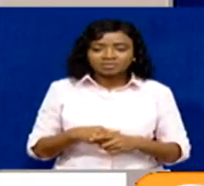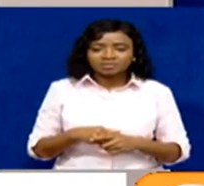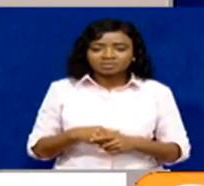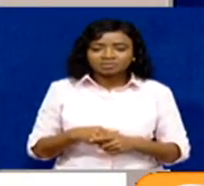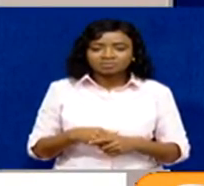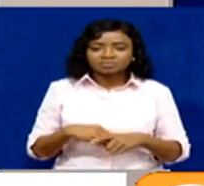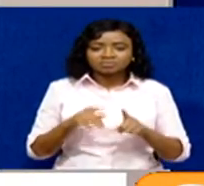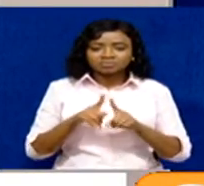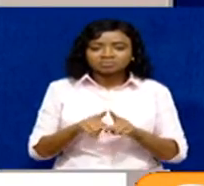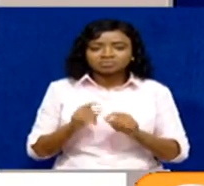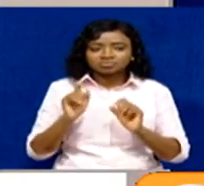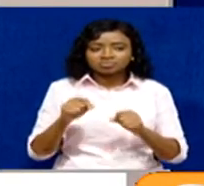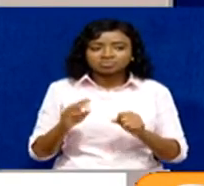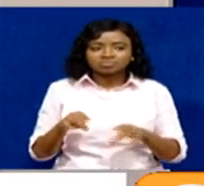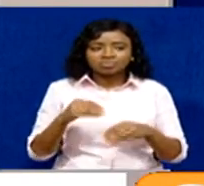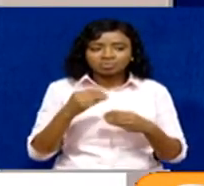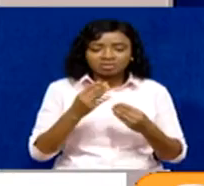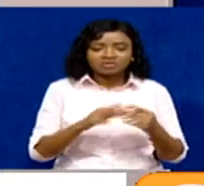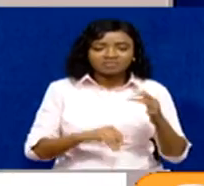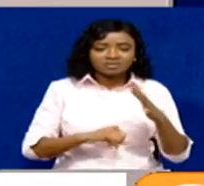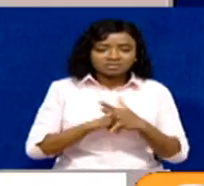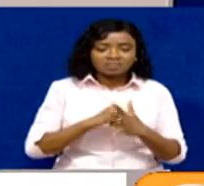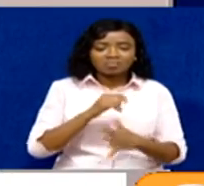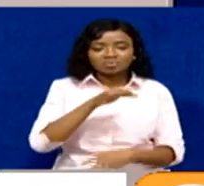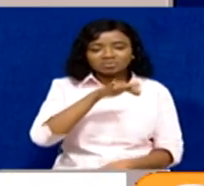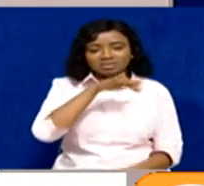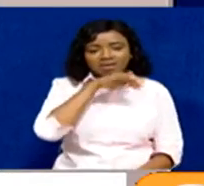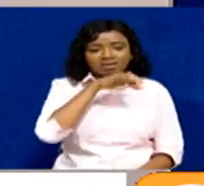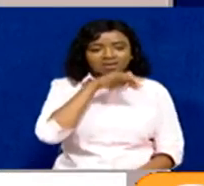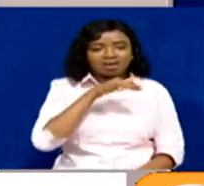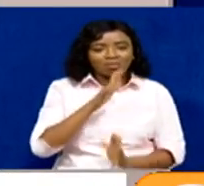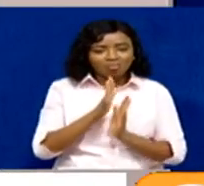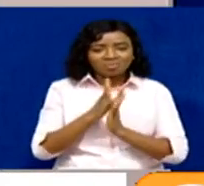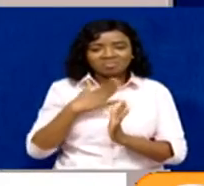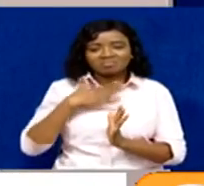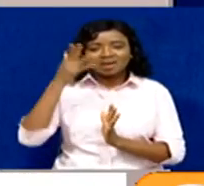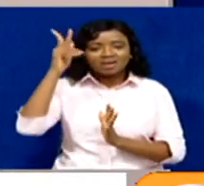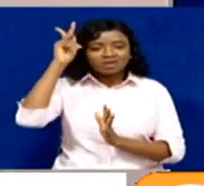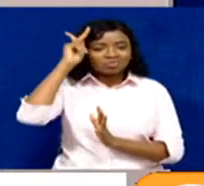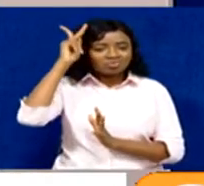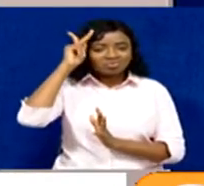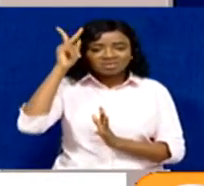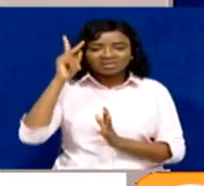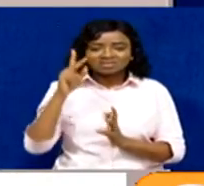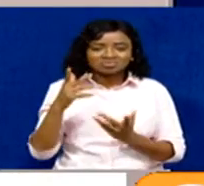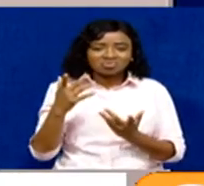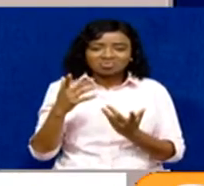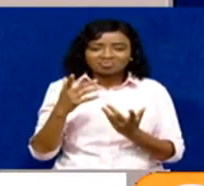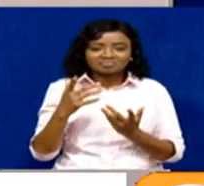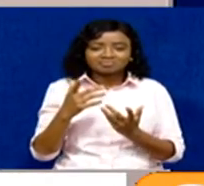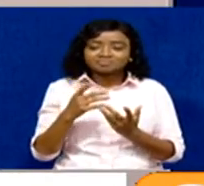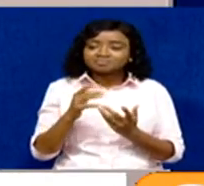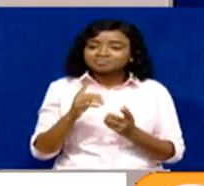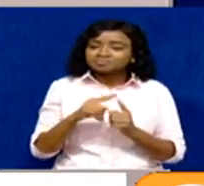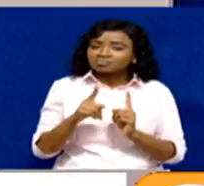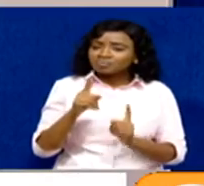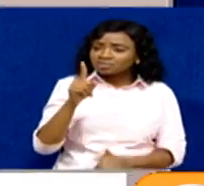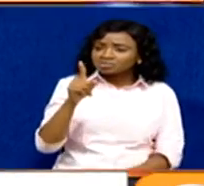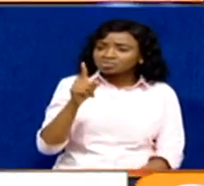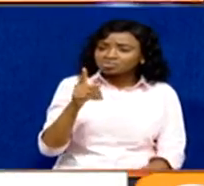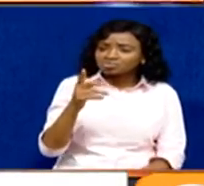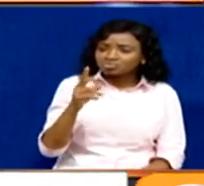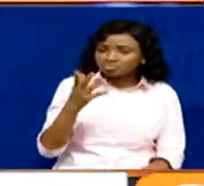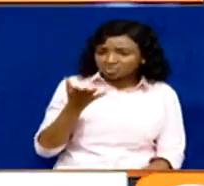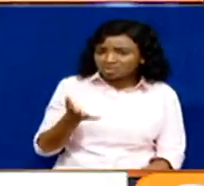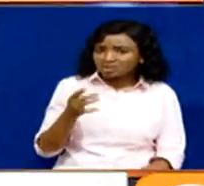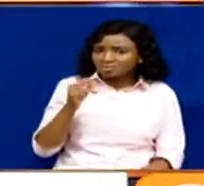to Raila for his use, and I don't have to be anything. Yeah, but you're a second term